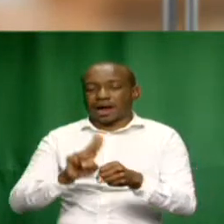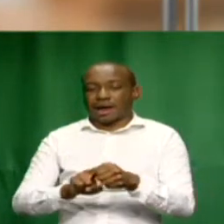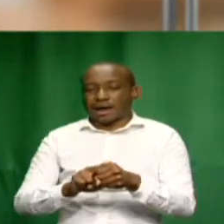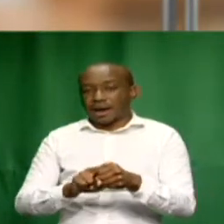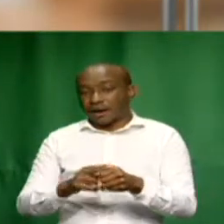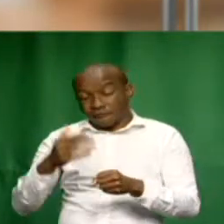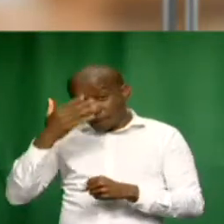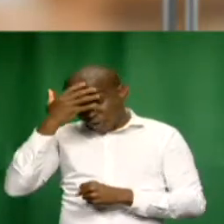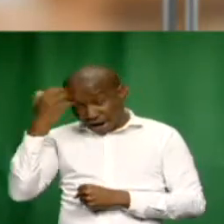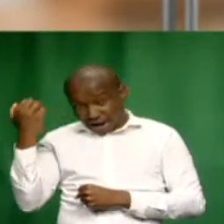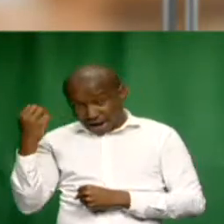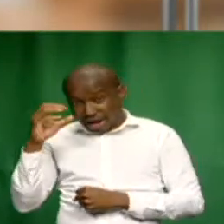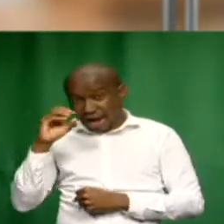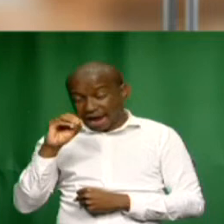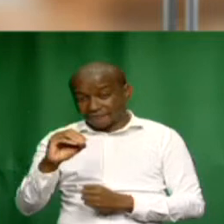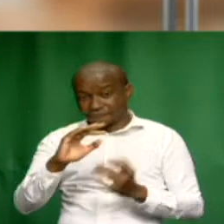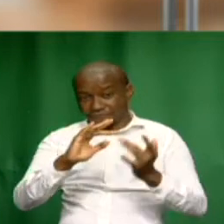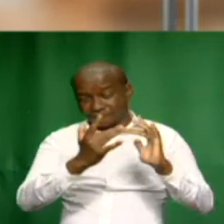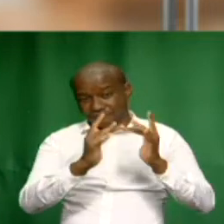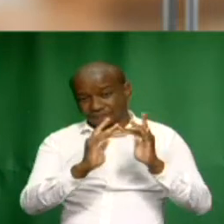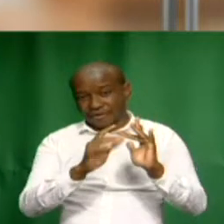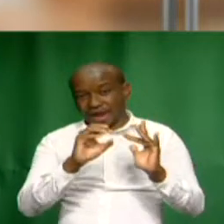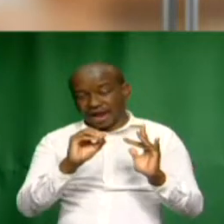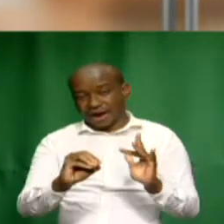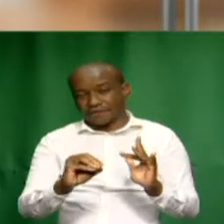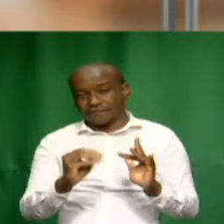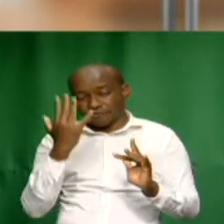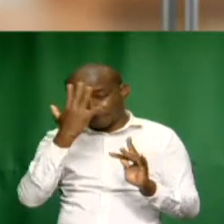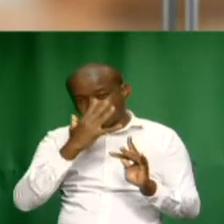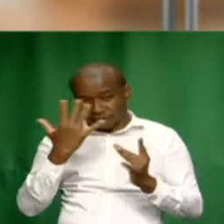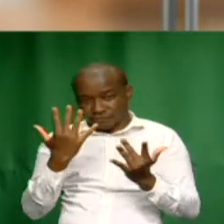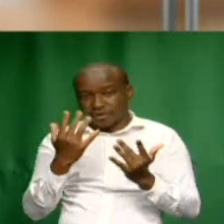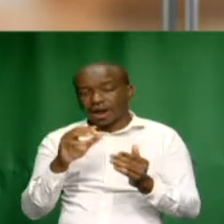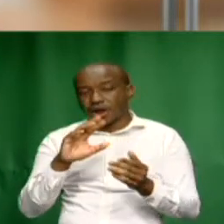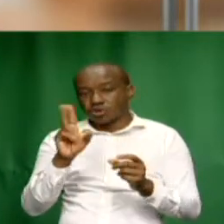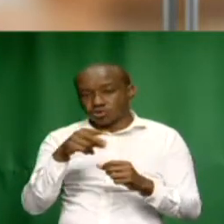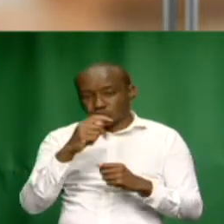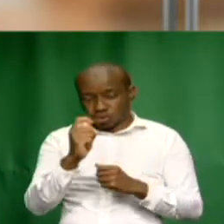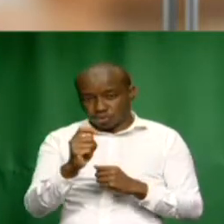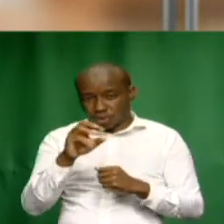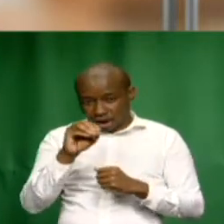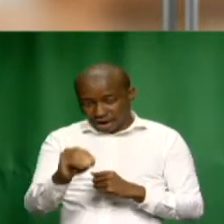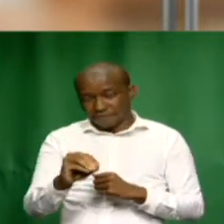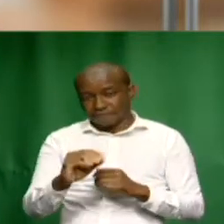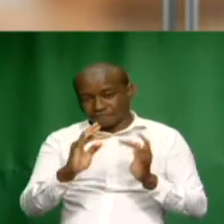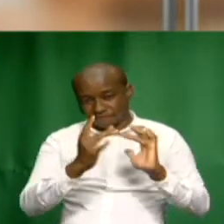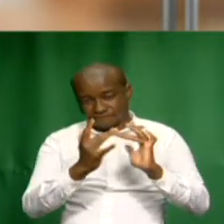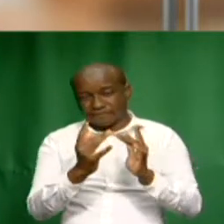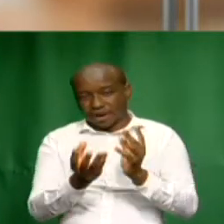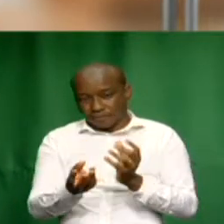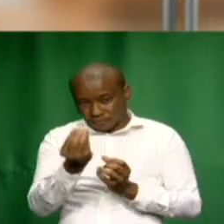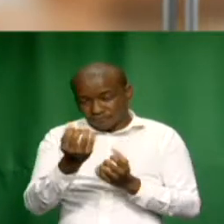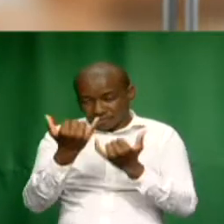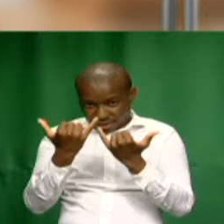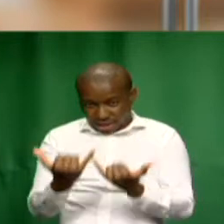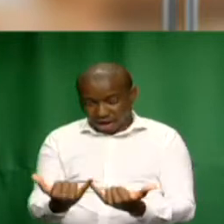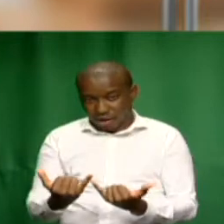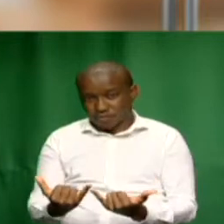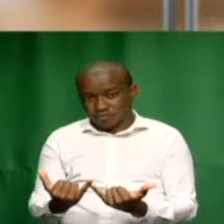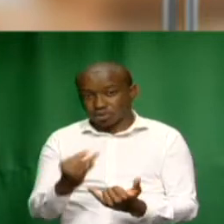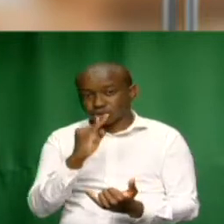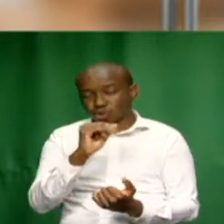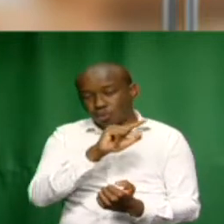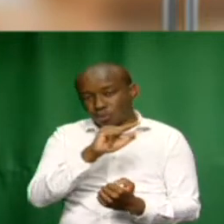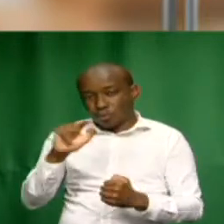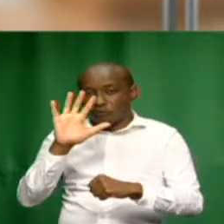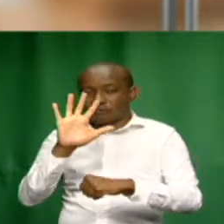not forget that we have our social media platforms, YouTube and Facebook, where we are live from 2 p.m. to 5 p.m. So